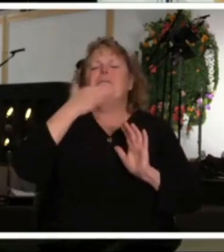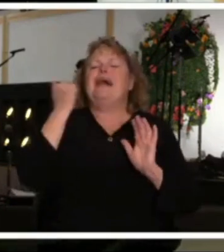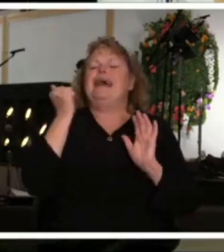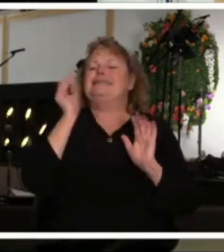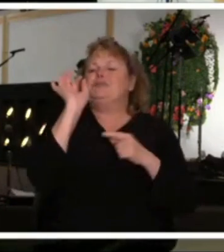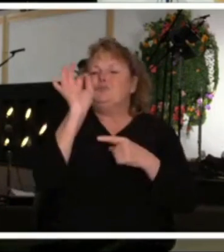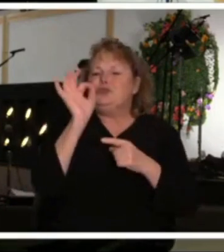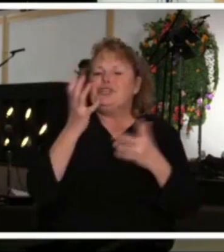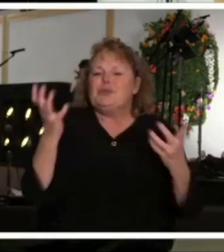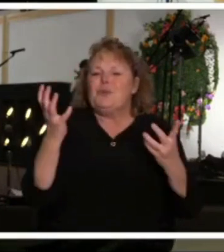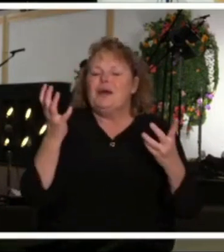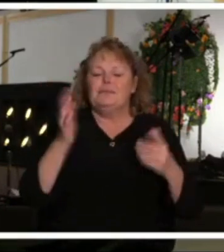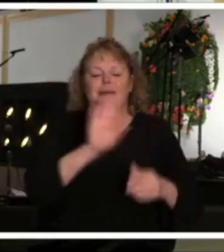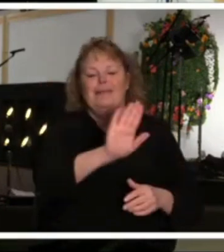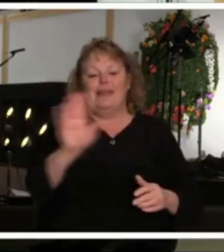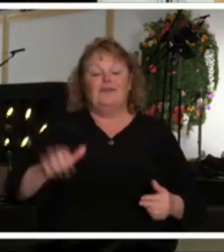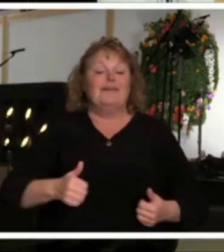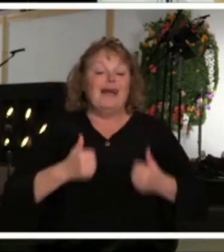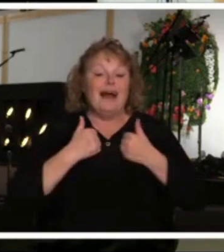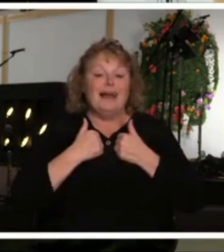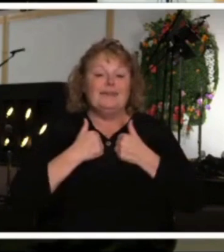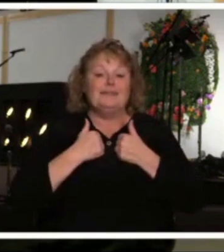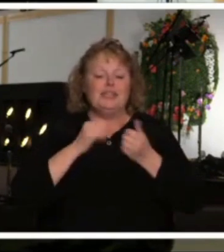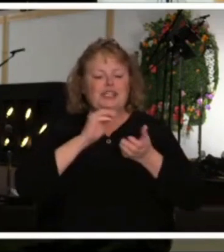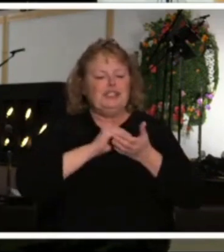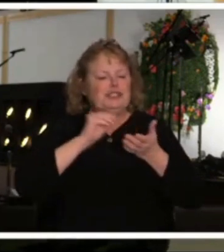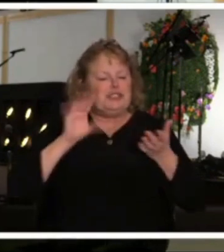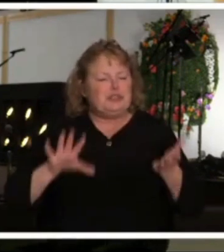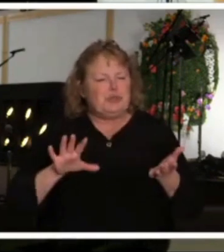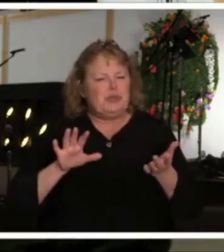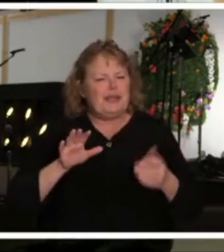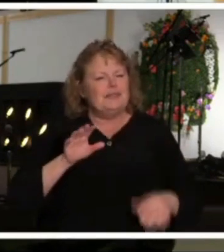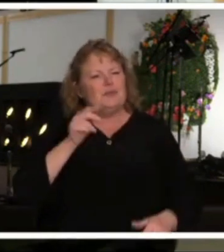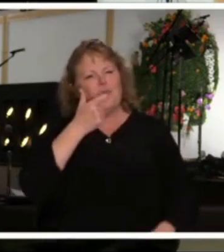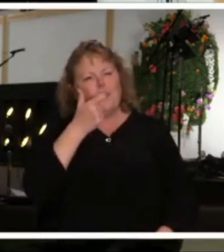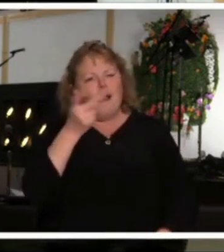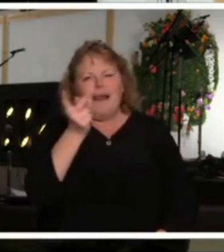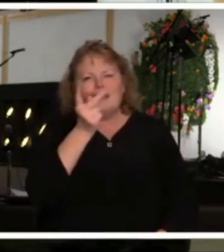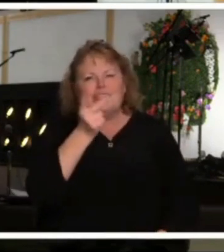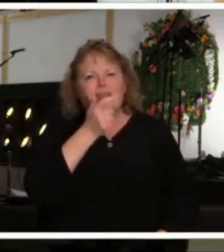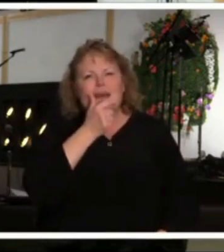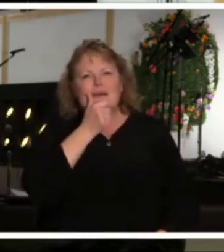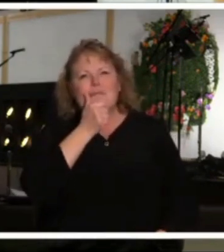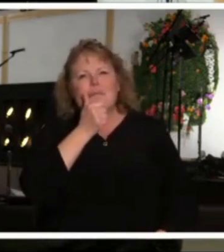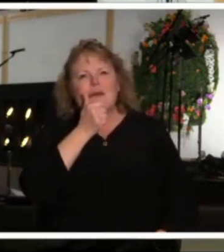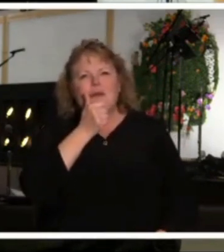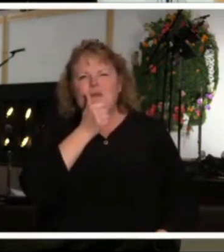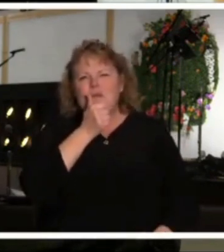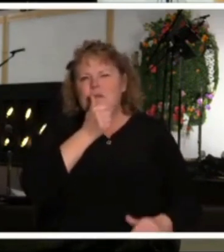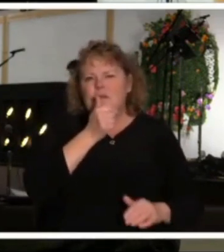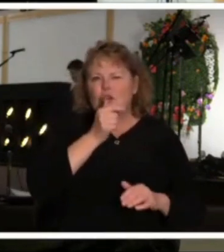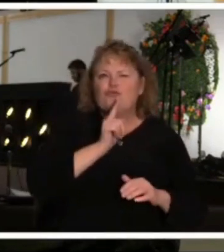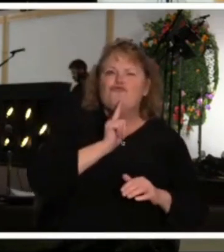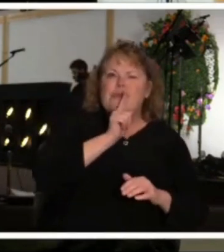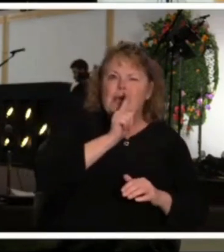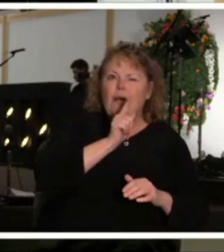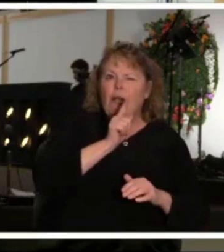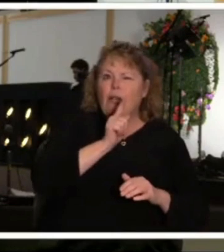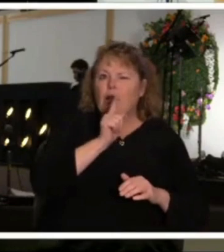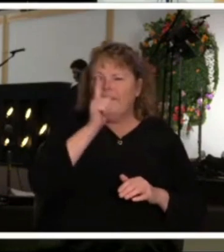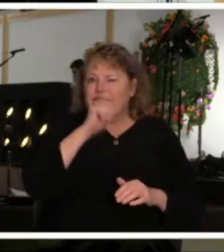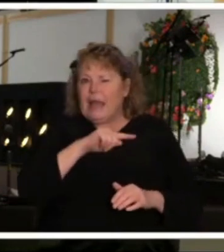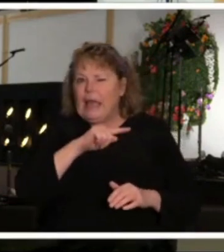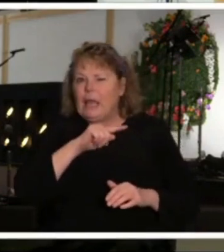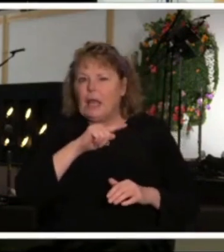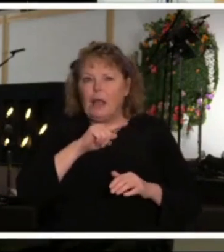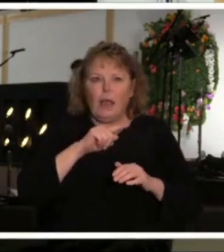their life. As students in particular look and they want to see who is real and who is not.